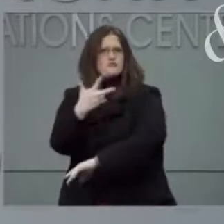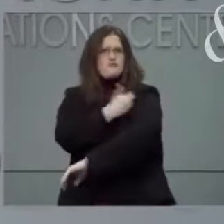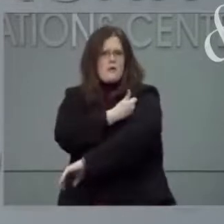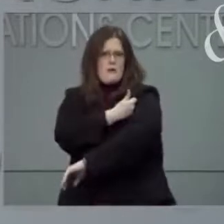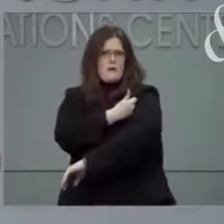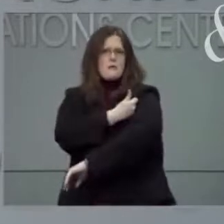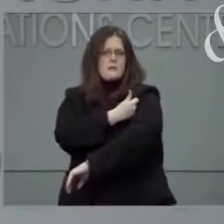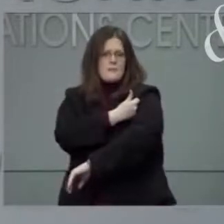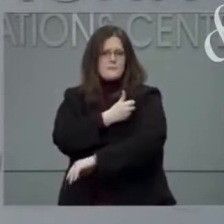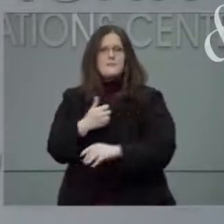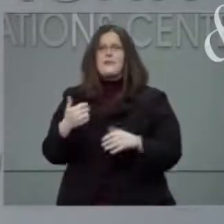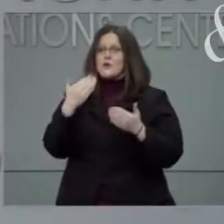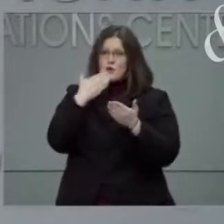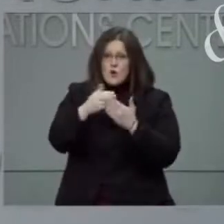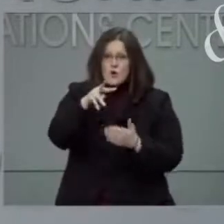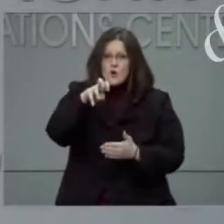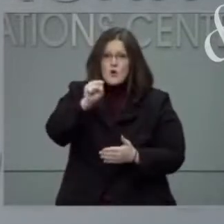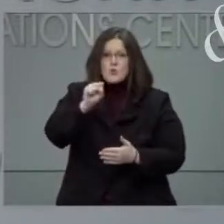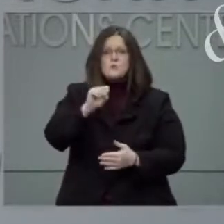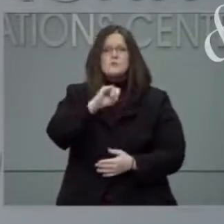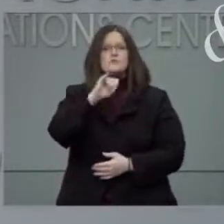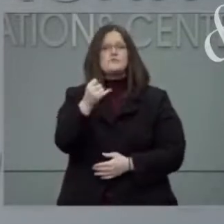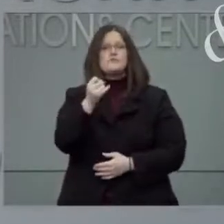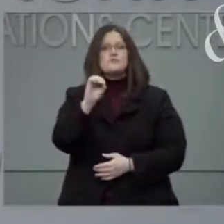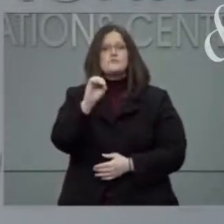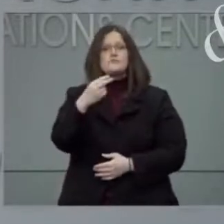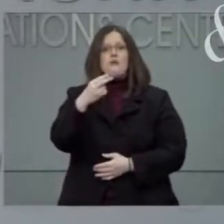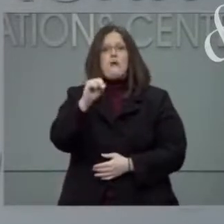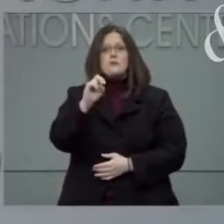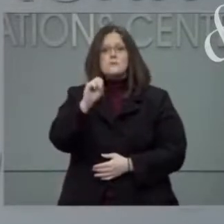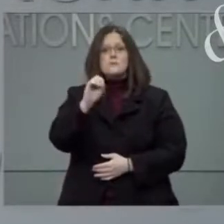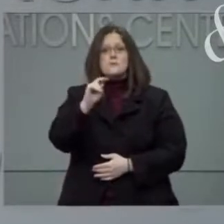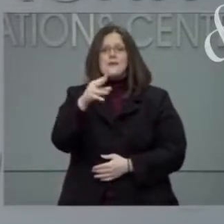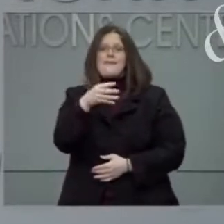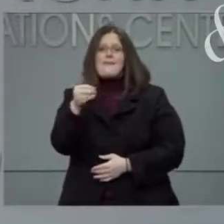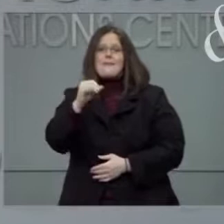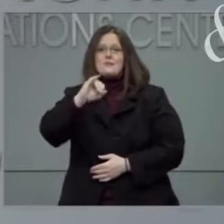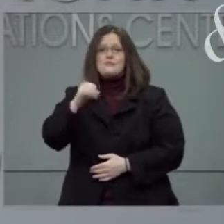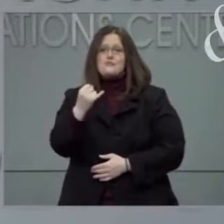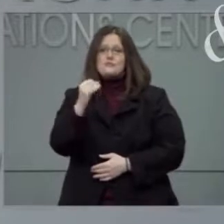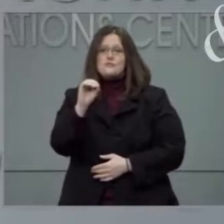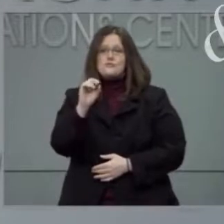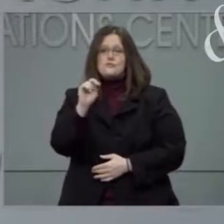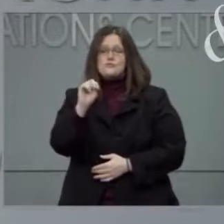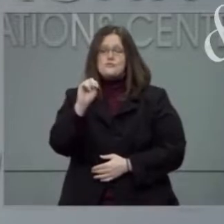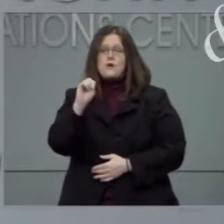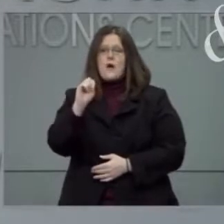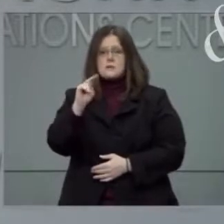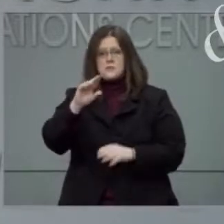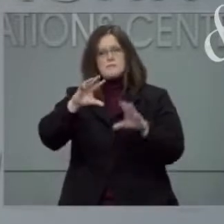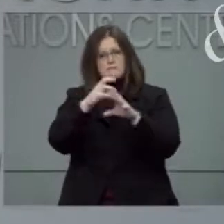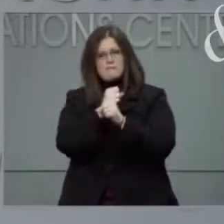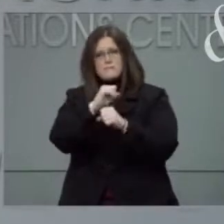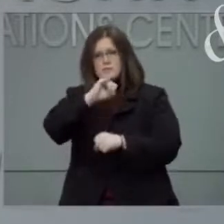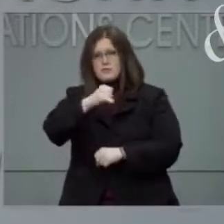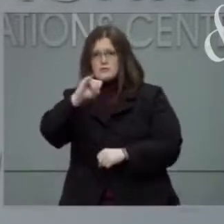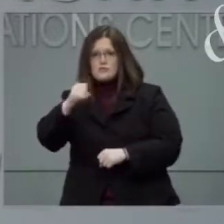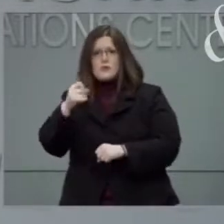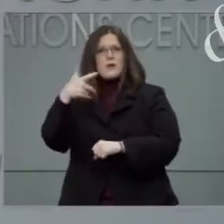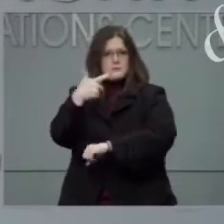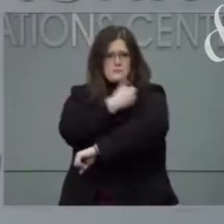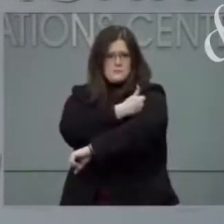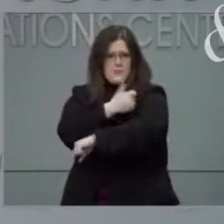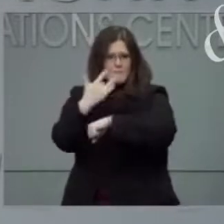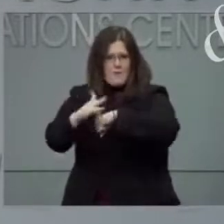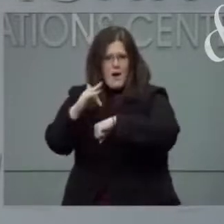be here this week in North Carolina. It's a real advantage that this is only one shot and more easily stored. And it's been